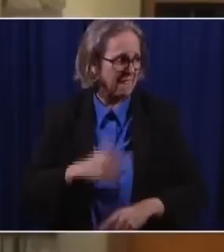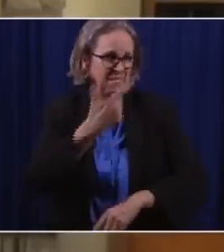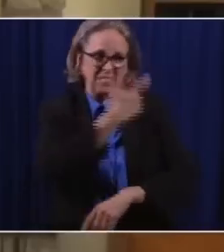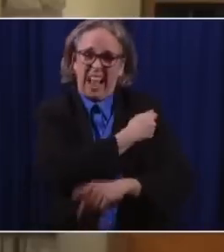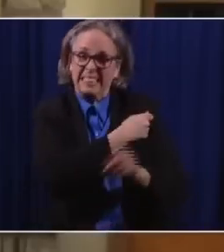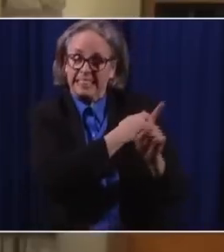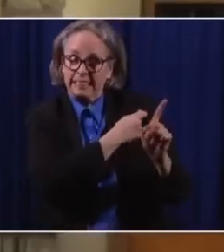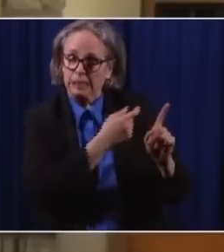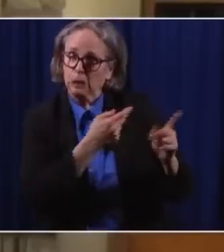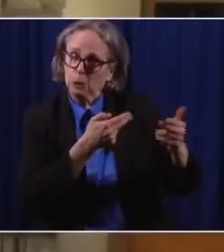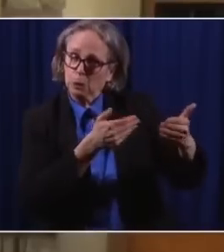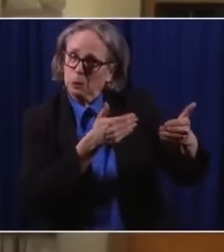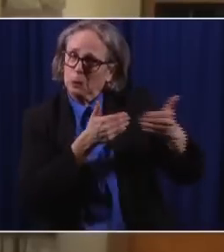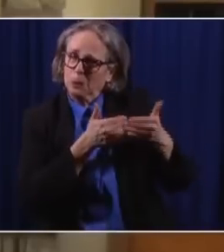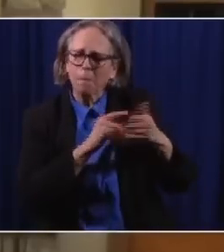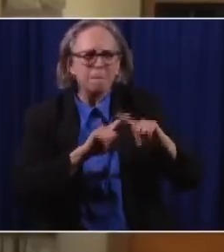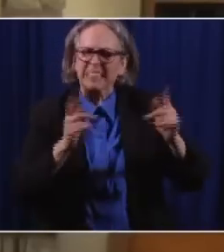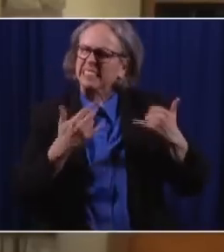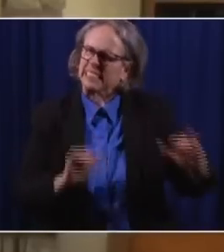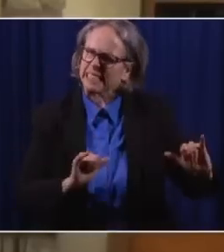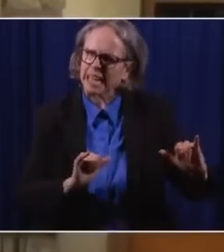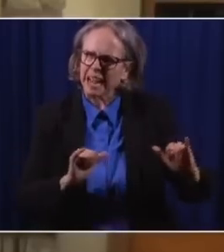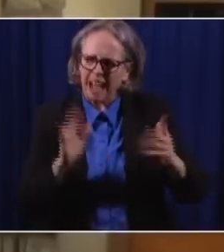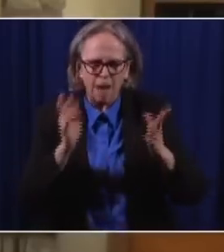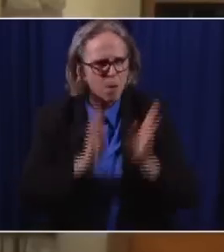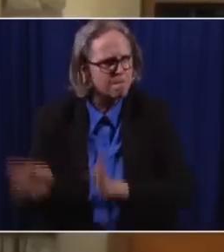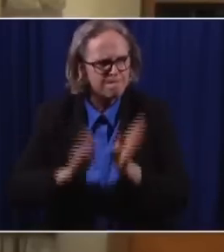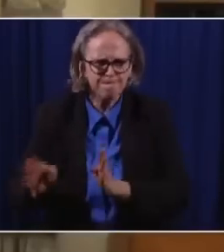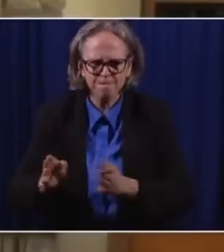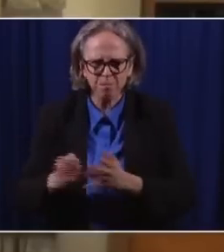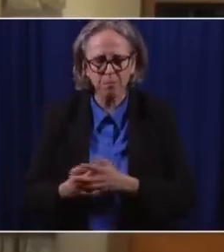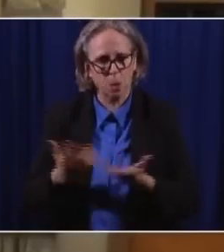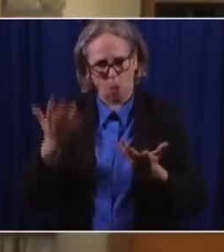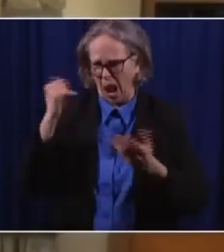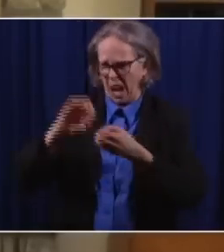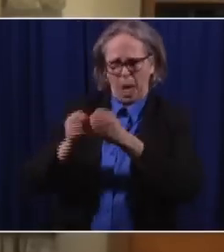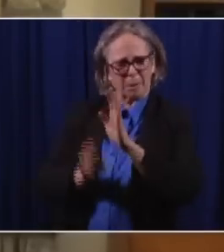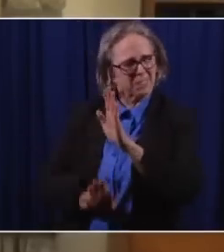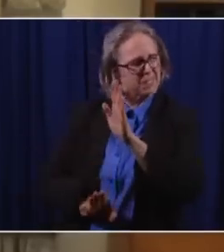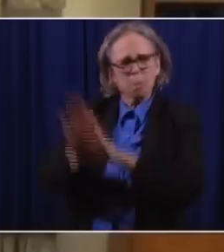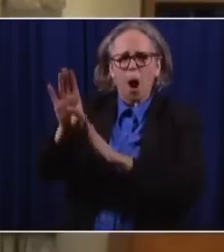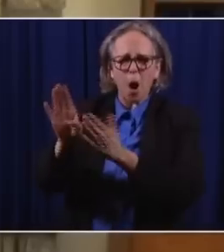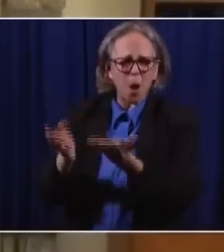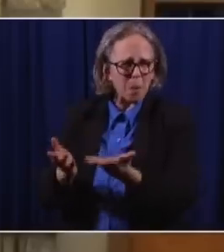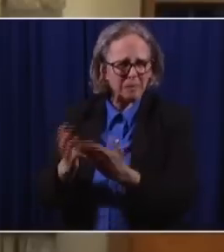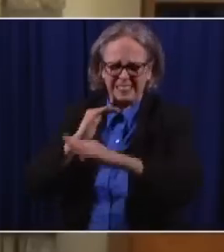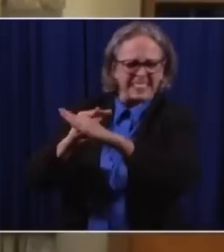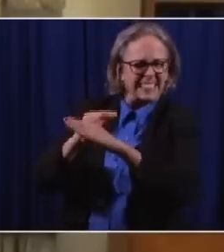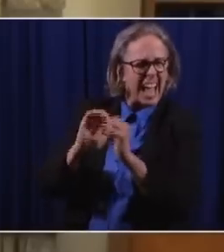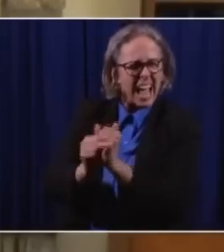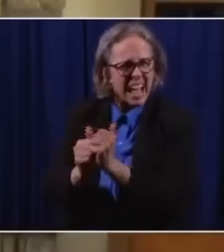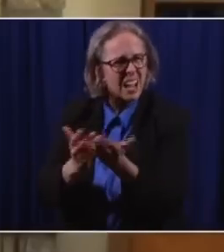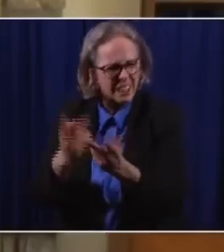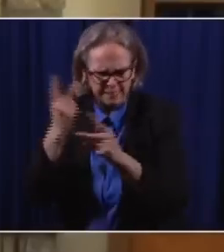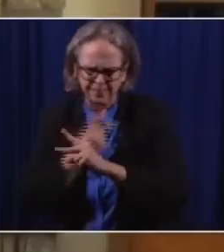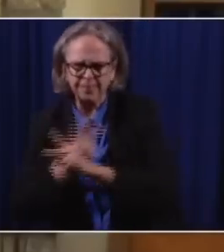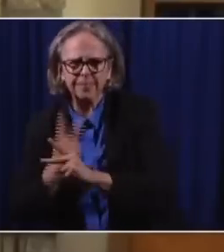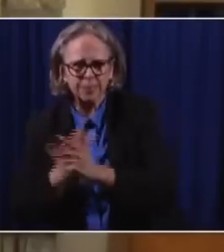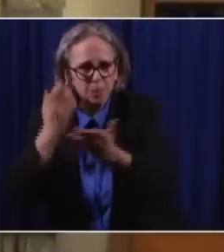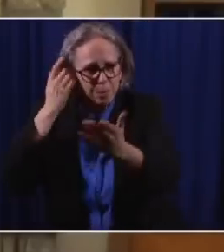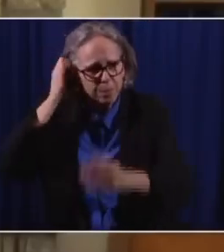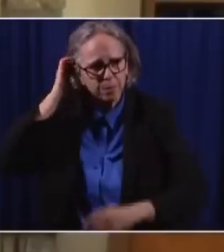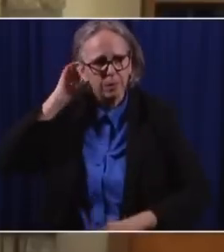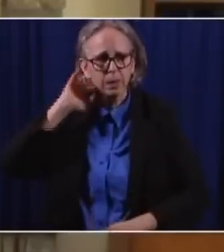also dealing with the most serious surge that we have seen thus far in the virus. And so now is the time to bring